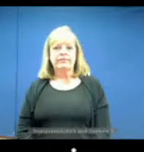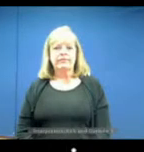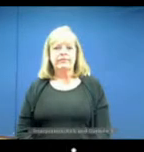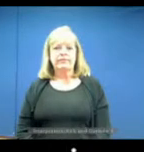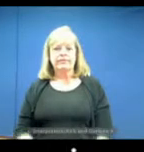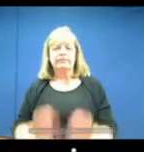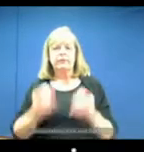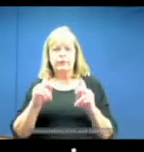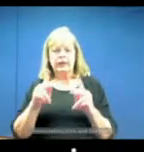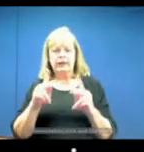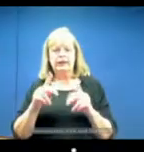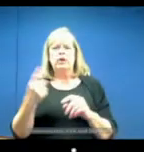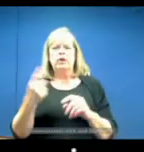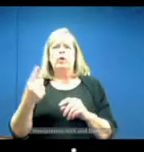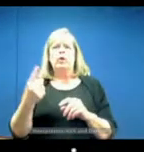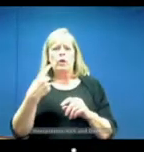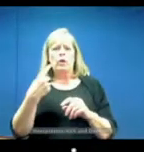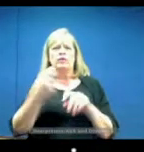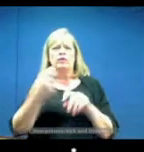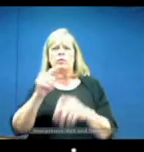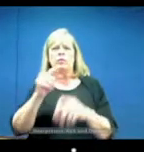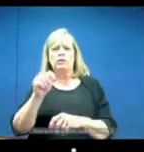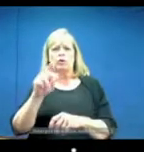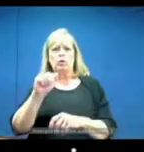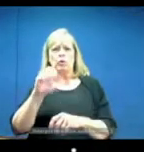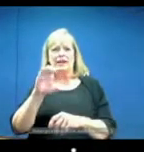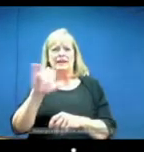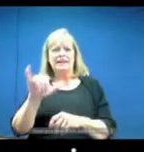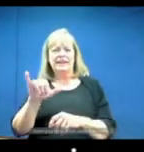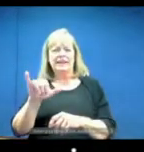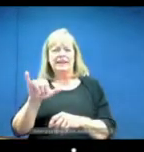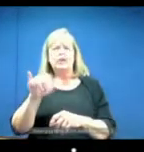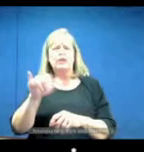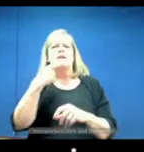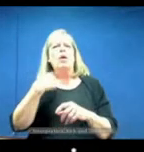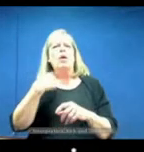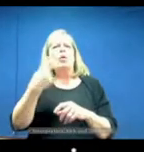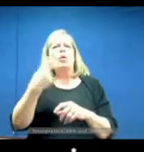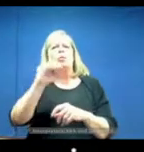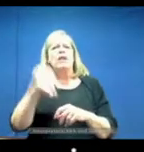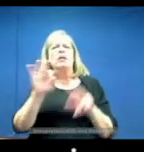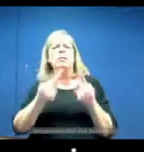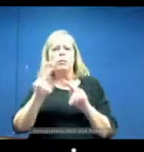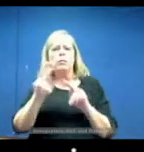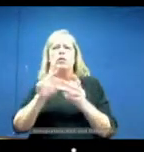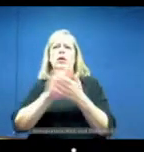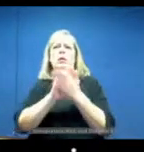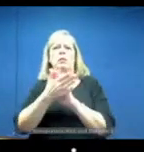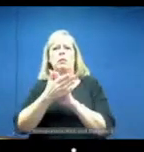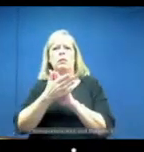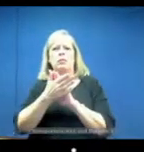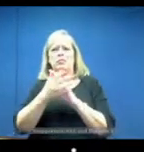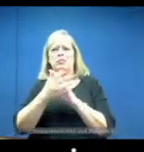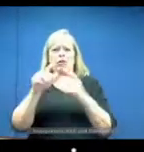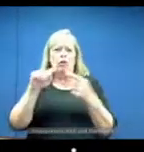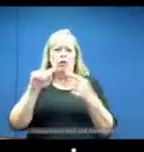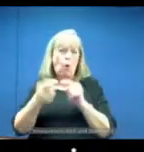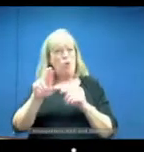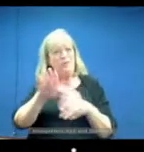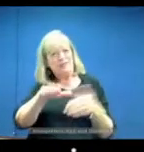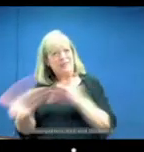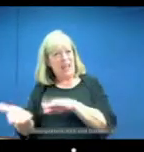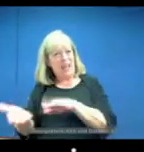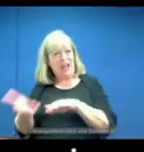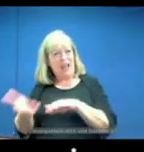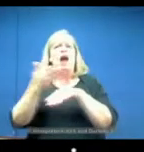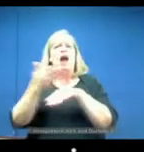I have a question from Tracy Heffernan. Do you have a percentage of people who are hurt or killed after they have a restraining